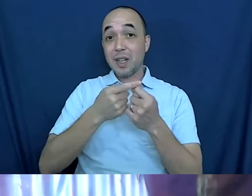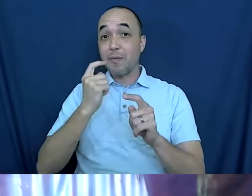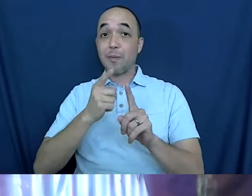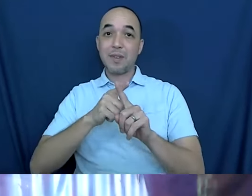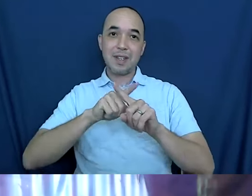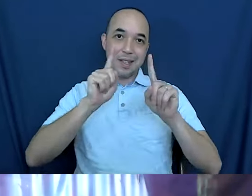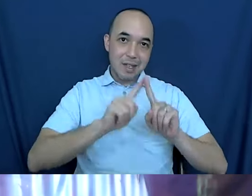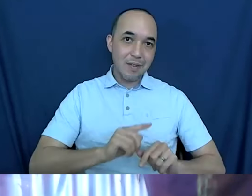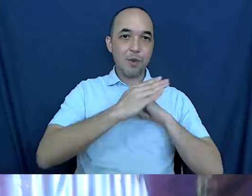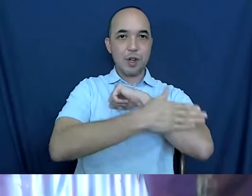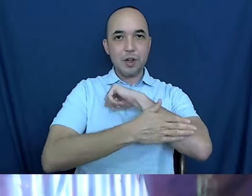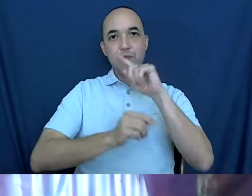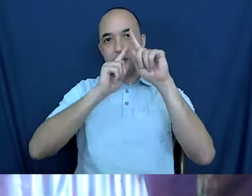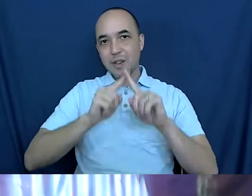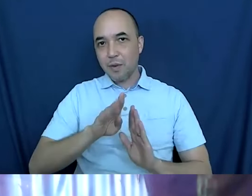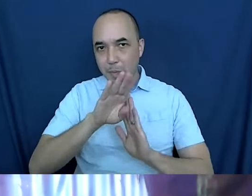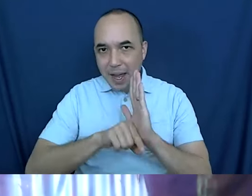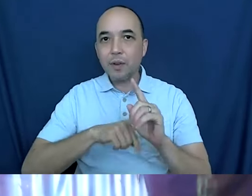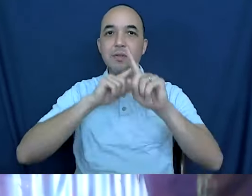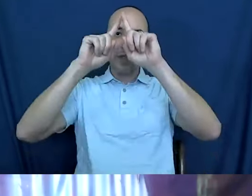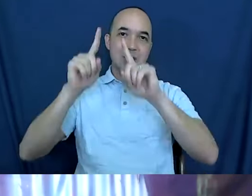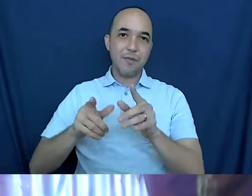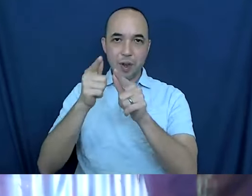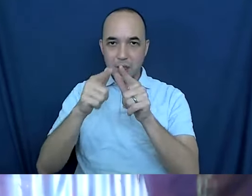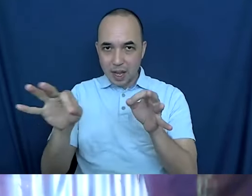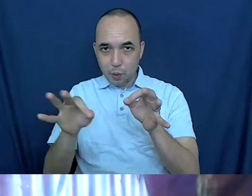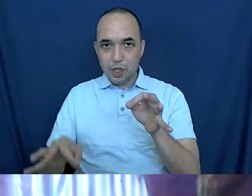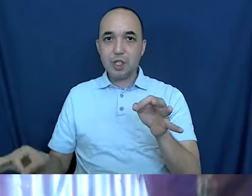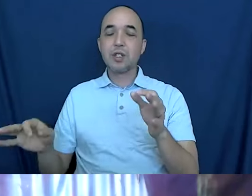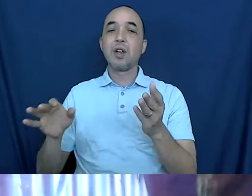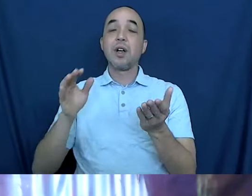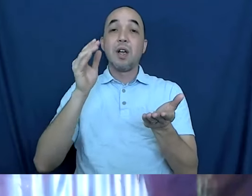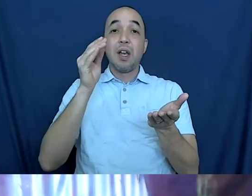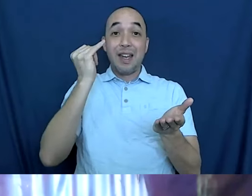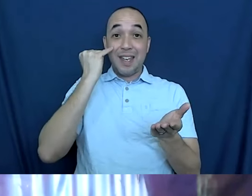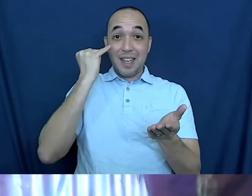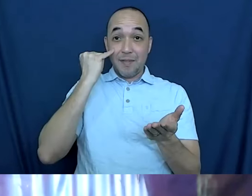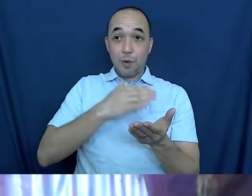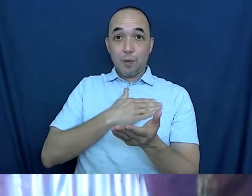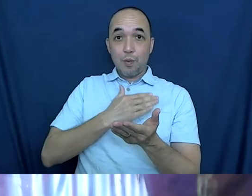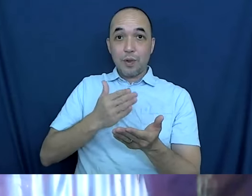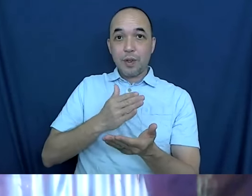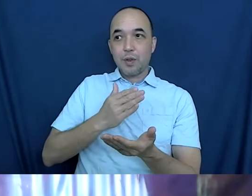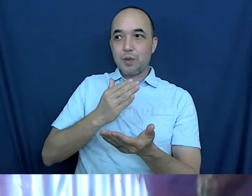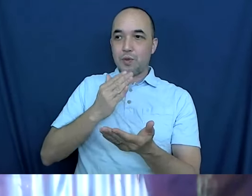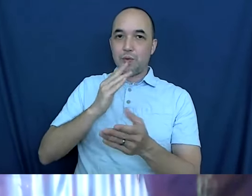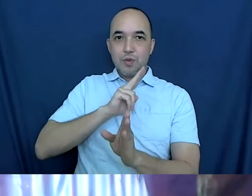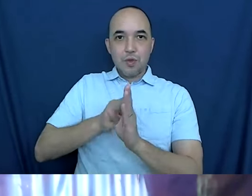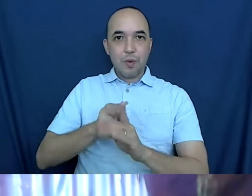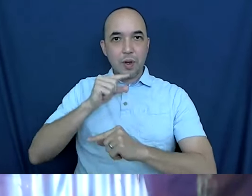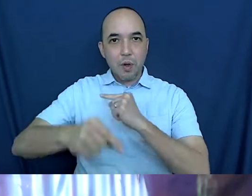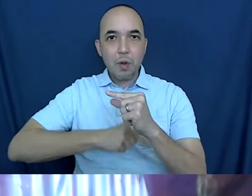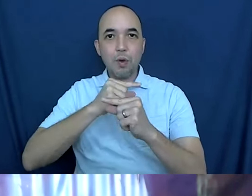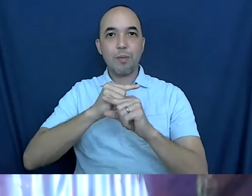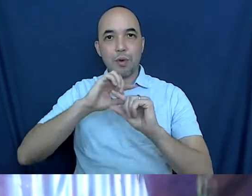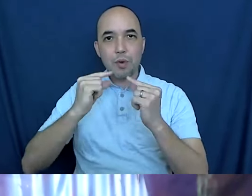backgrounds, different dialects. These things, if you learn how to navigate and are willing to be a global citizen, actually meaningfully help